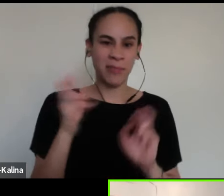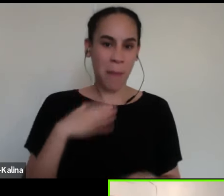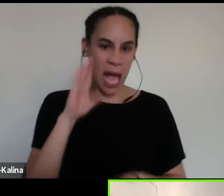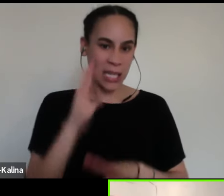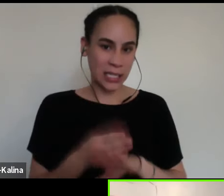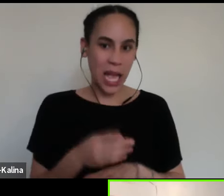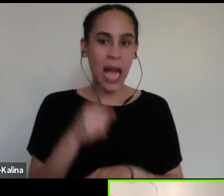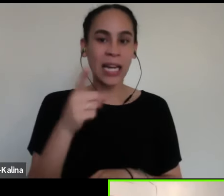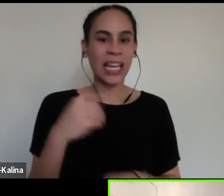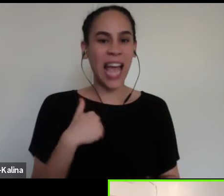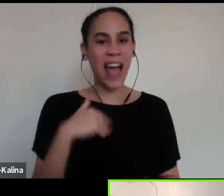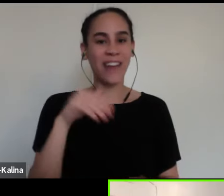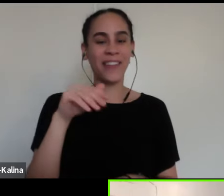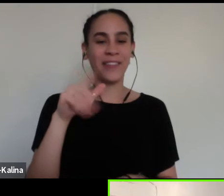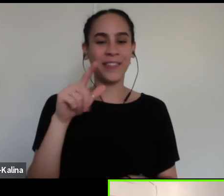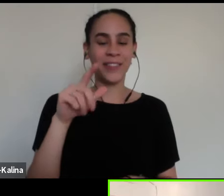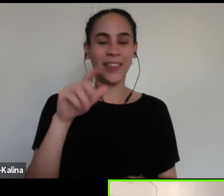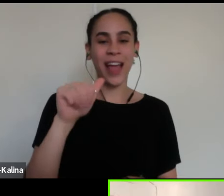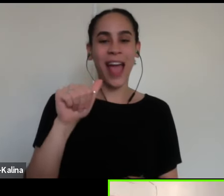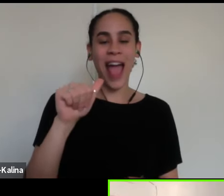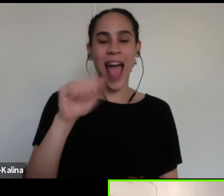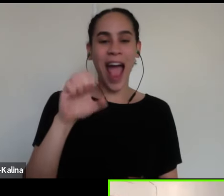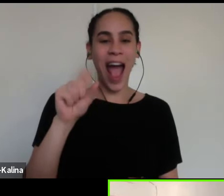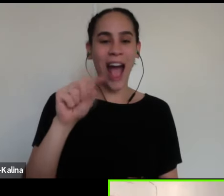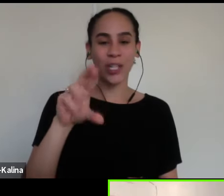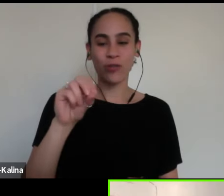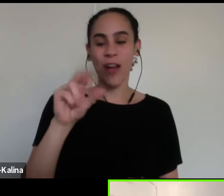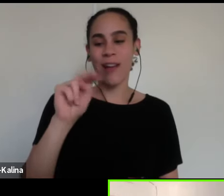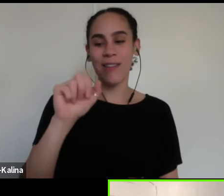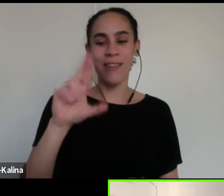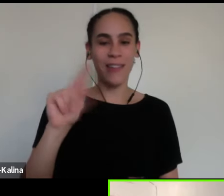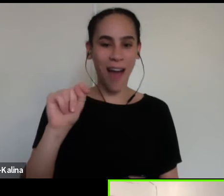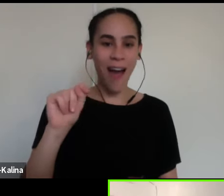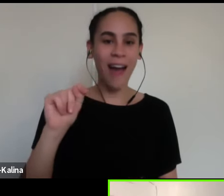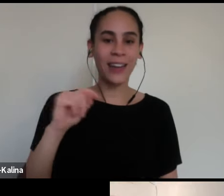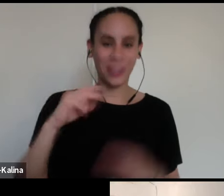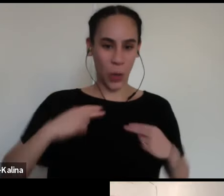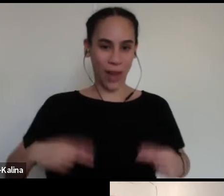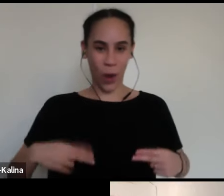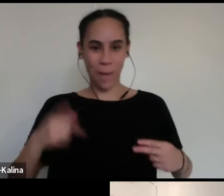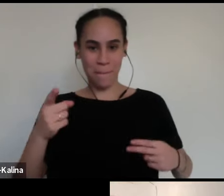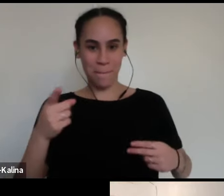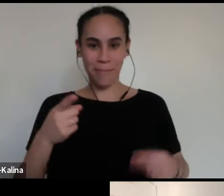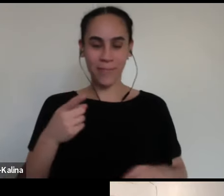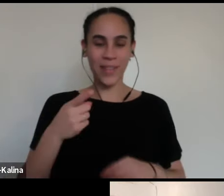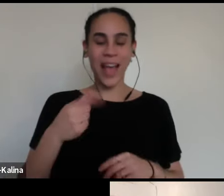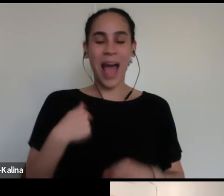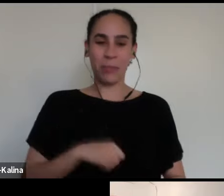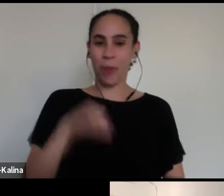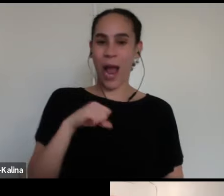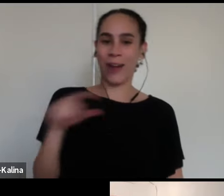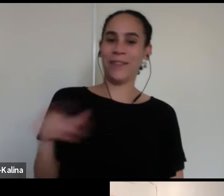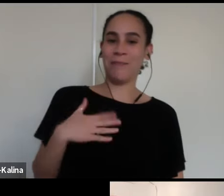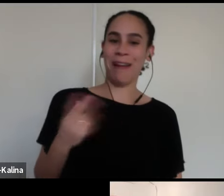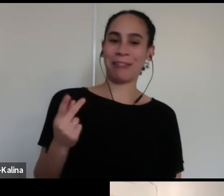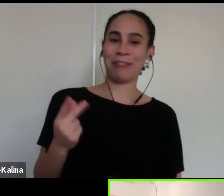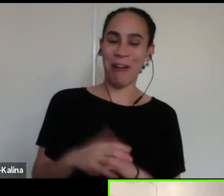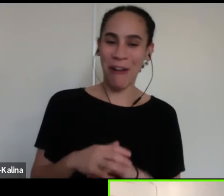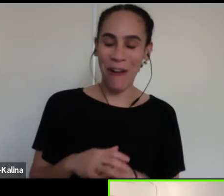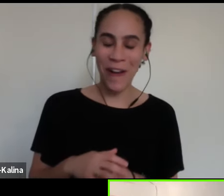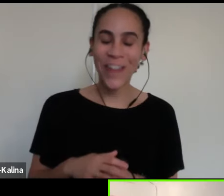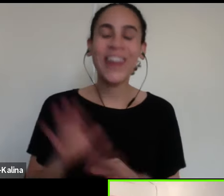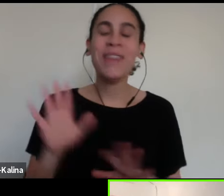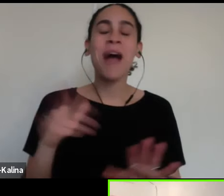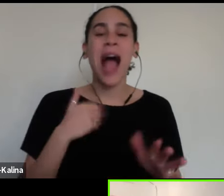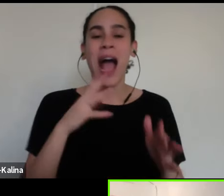an astronaut uniform. I'm just proud of him, you know, for all he's accomplished. No, but I think I'm really big into